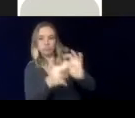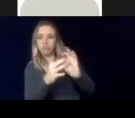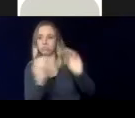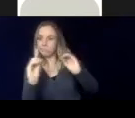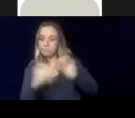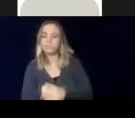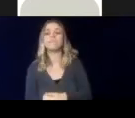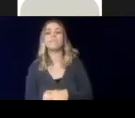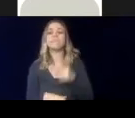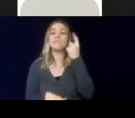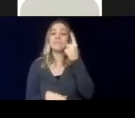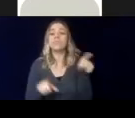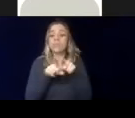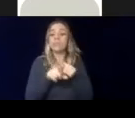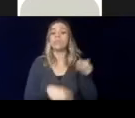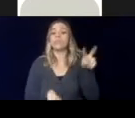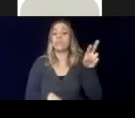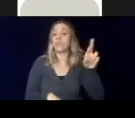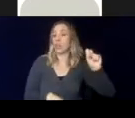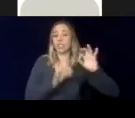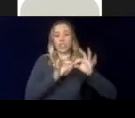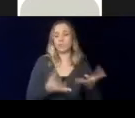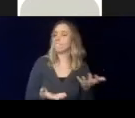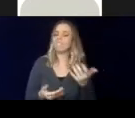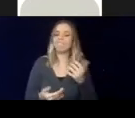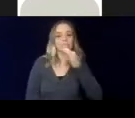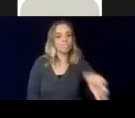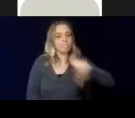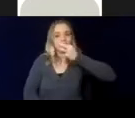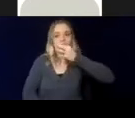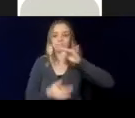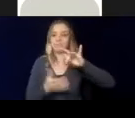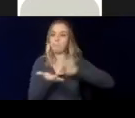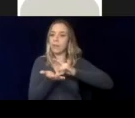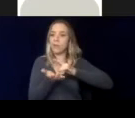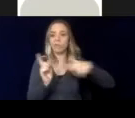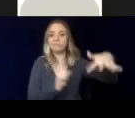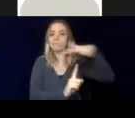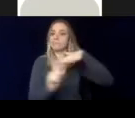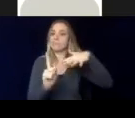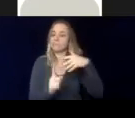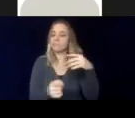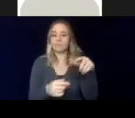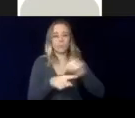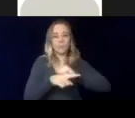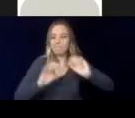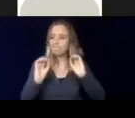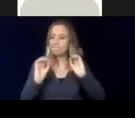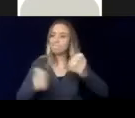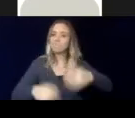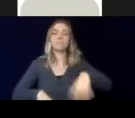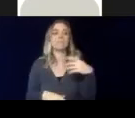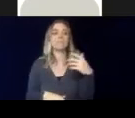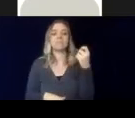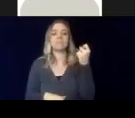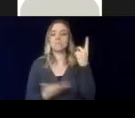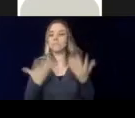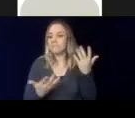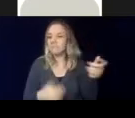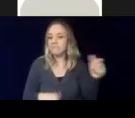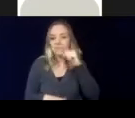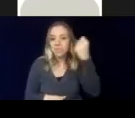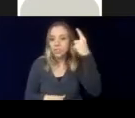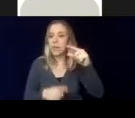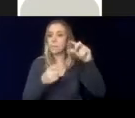interpreters are not trained for medical environments. They do not have the medical training and may not understand some of the medical terms